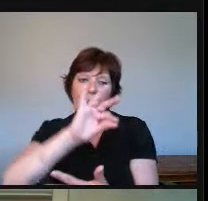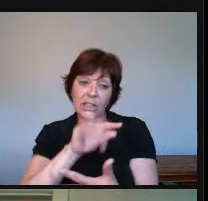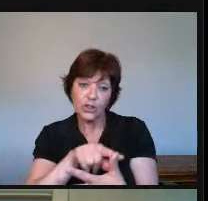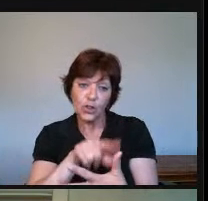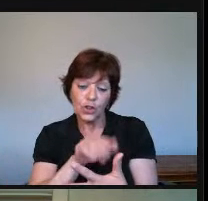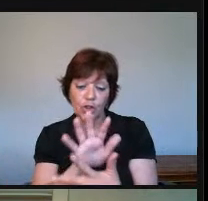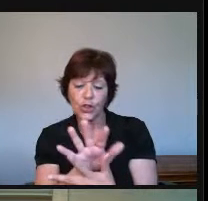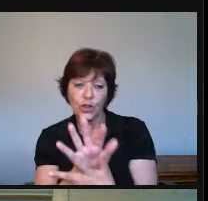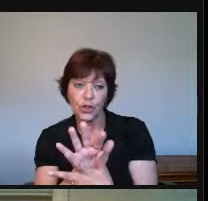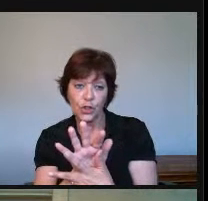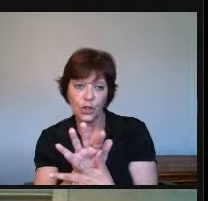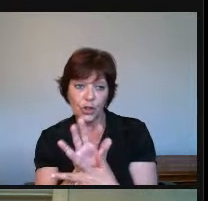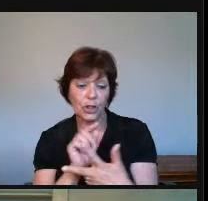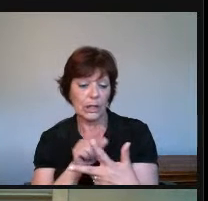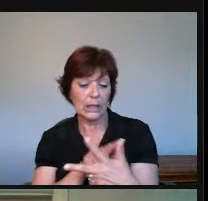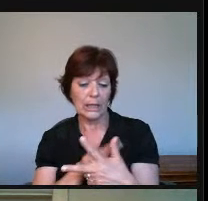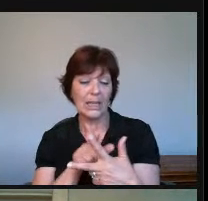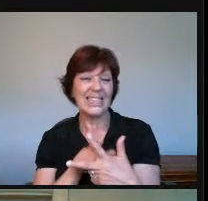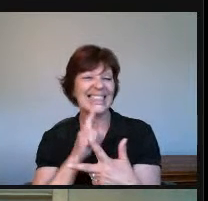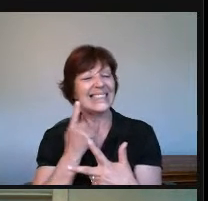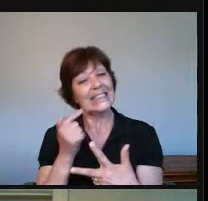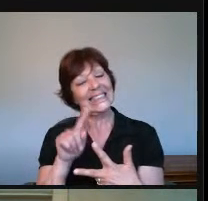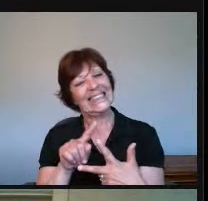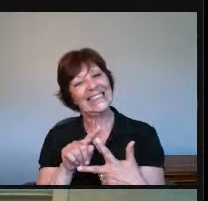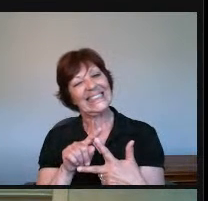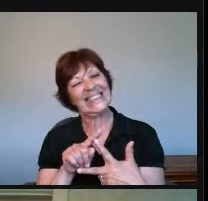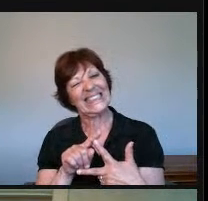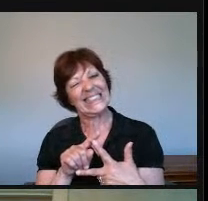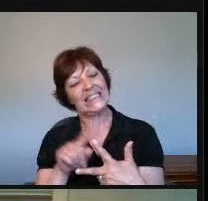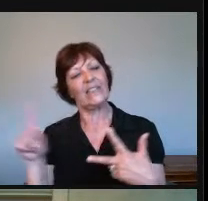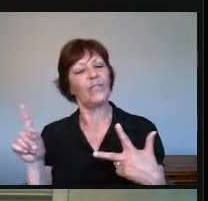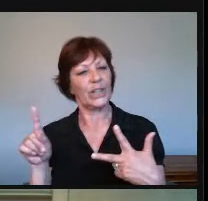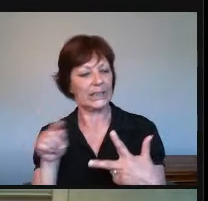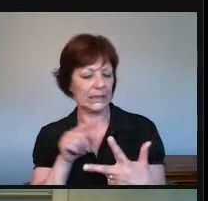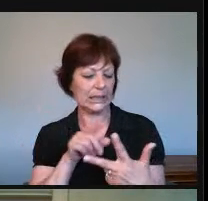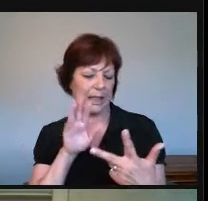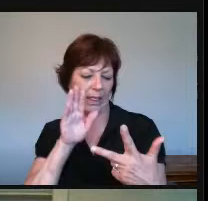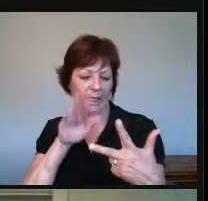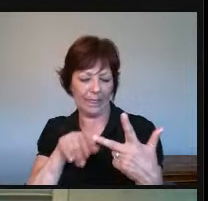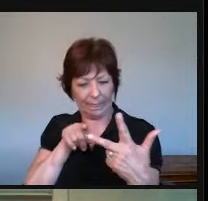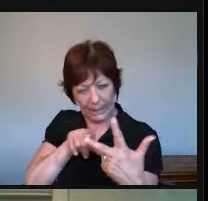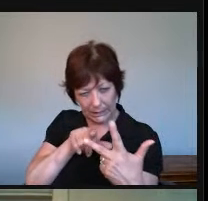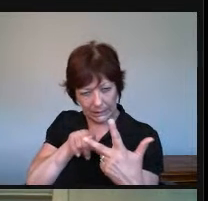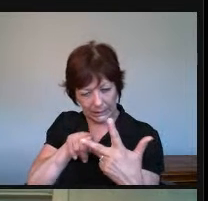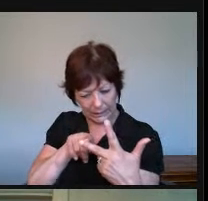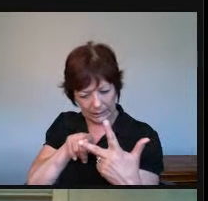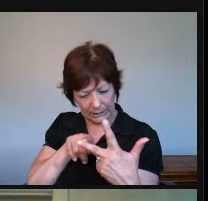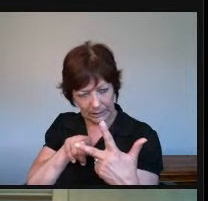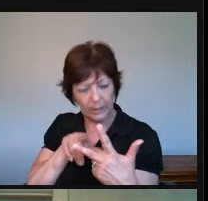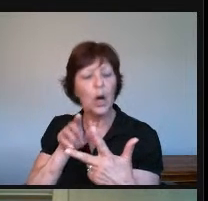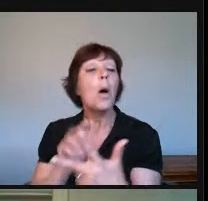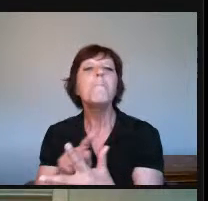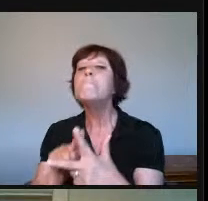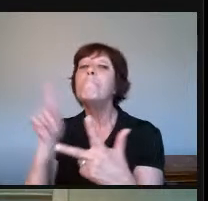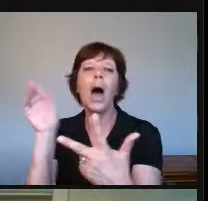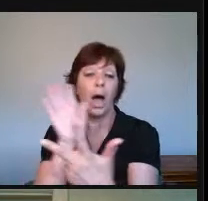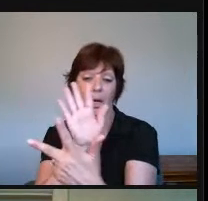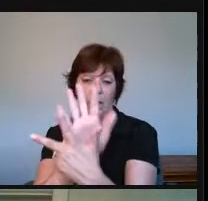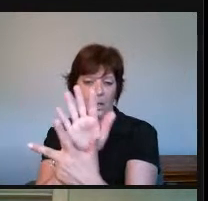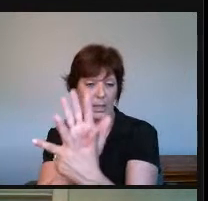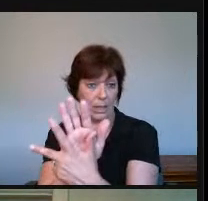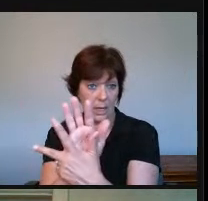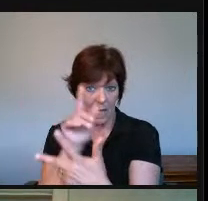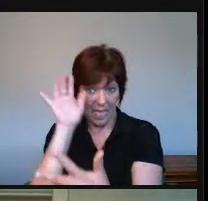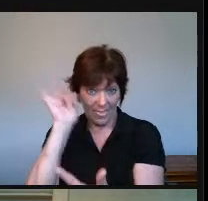vaccine, they're somewhat different in their mechanisms from the Johnson & Johnson. But that research for